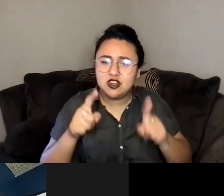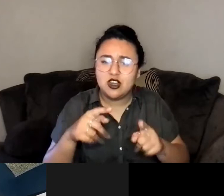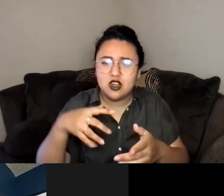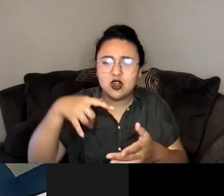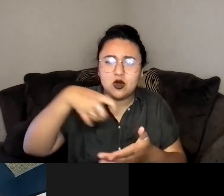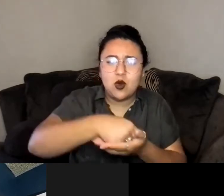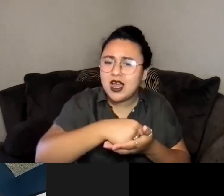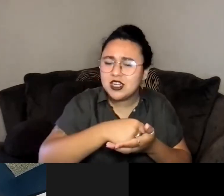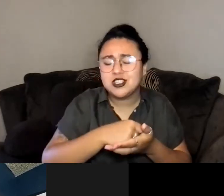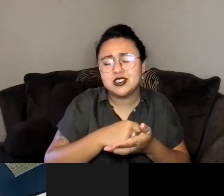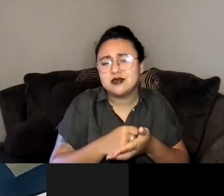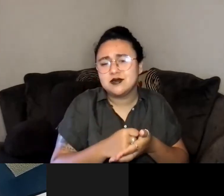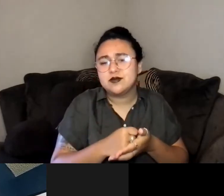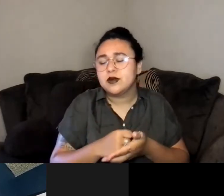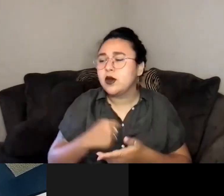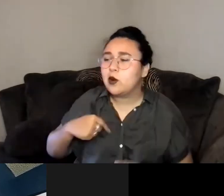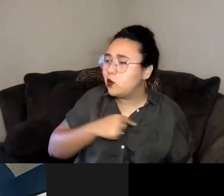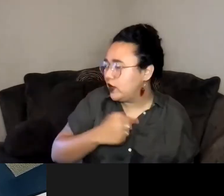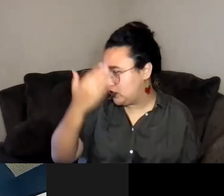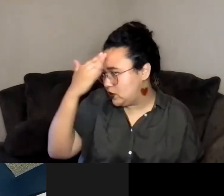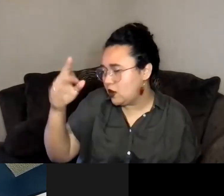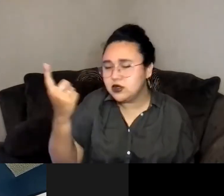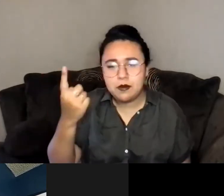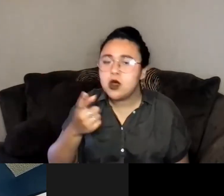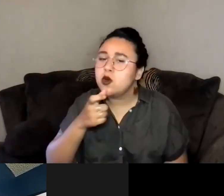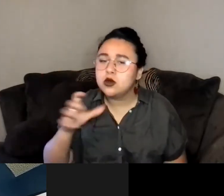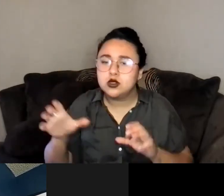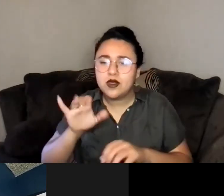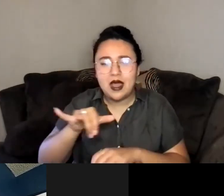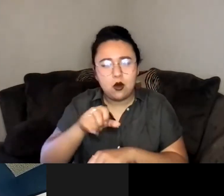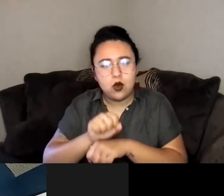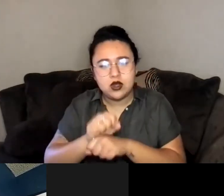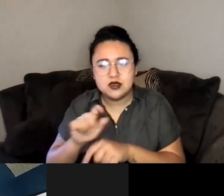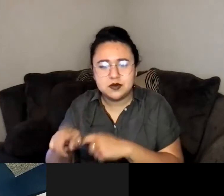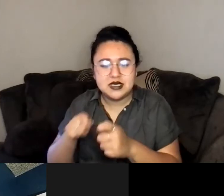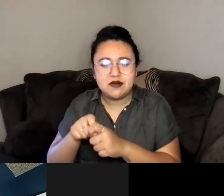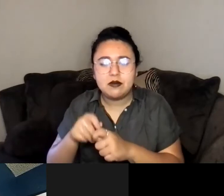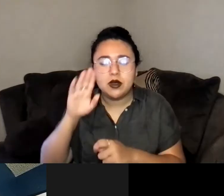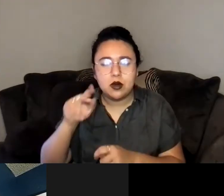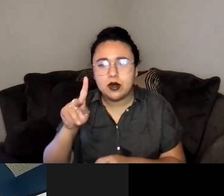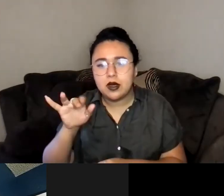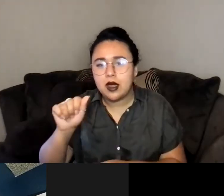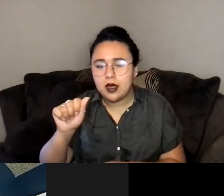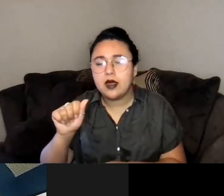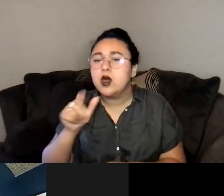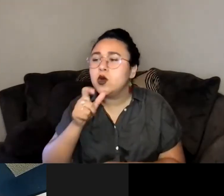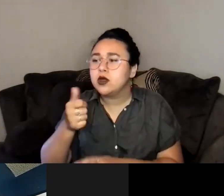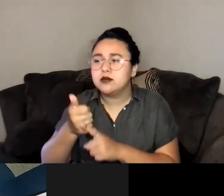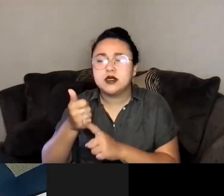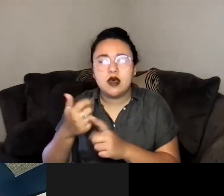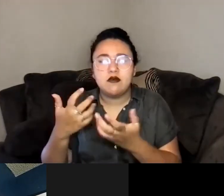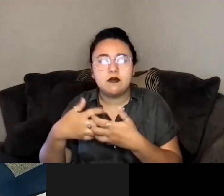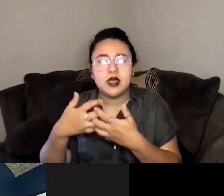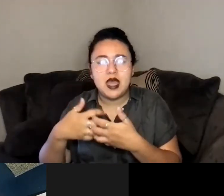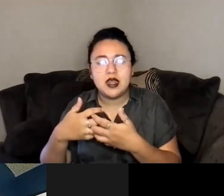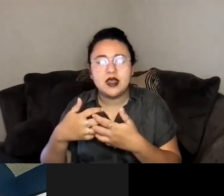doing seatbelt work specifically, but we do know that Kaya Milstein, who is the Mechanic Shop Femme, has a